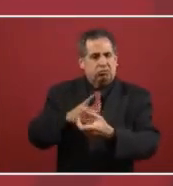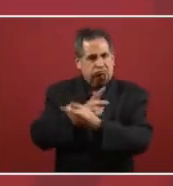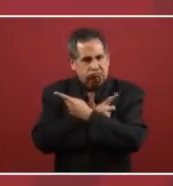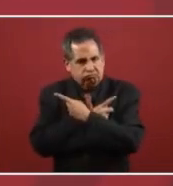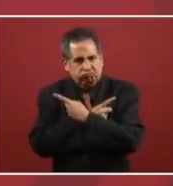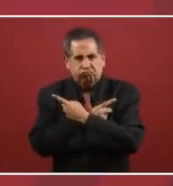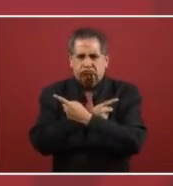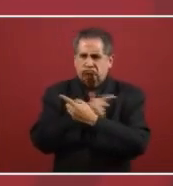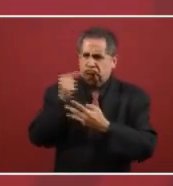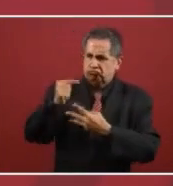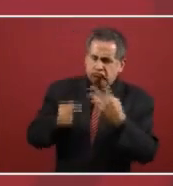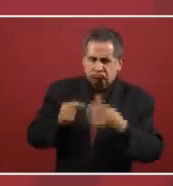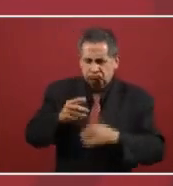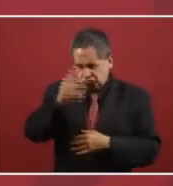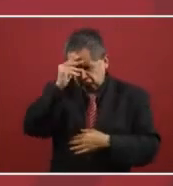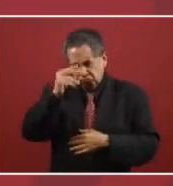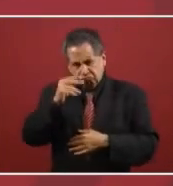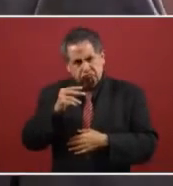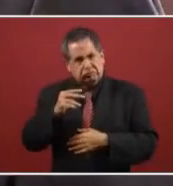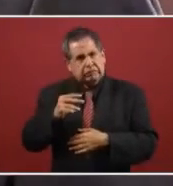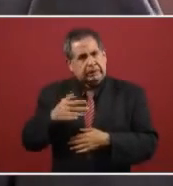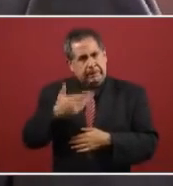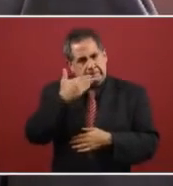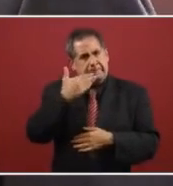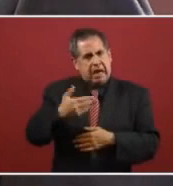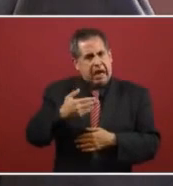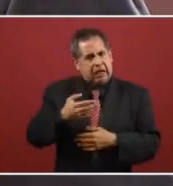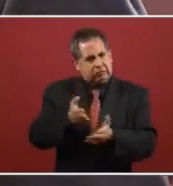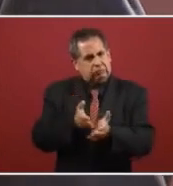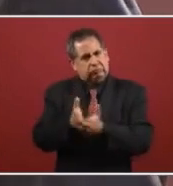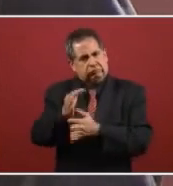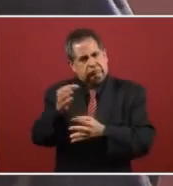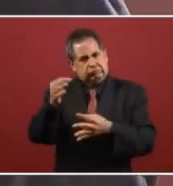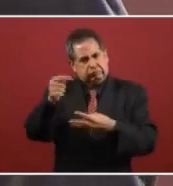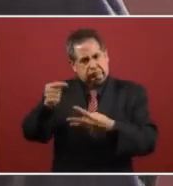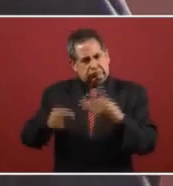many values in society.